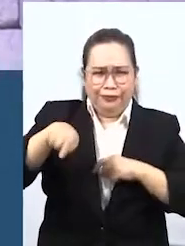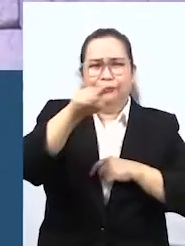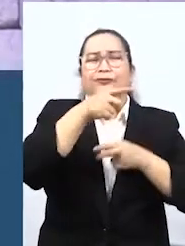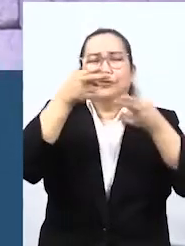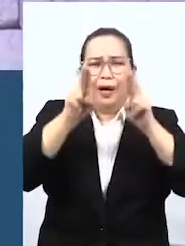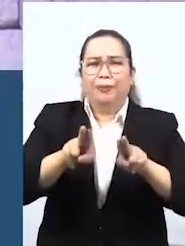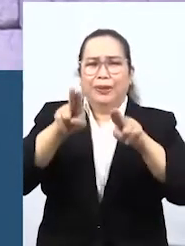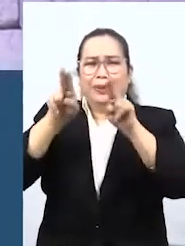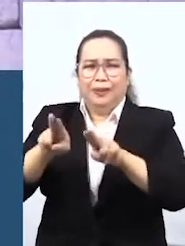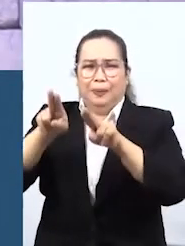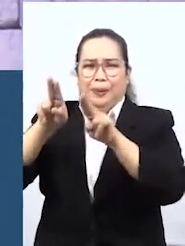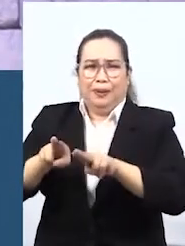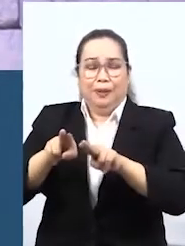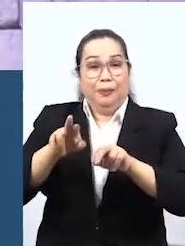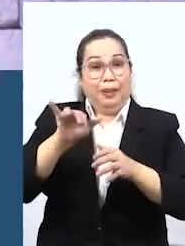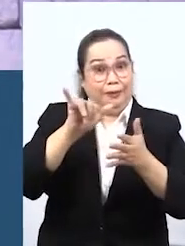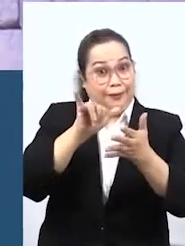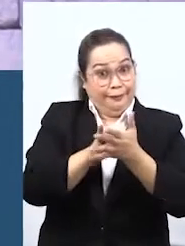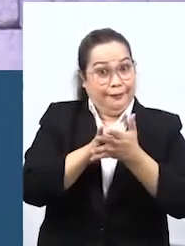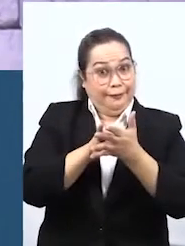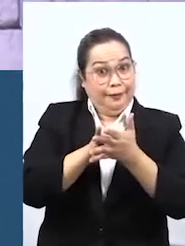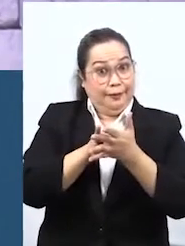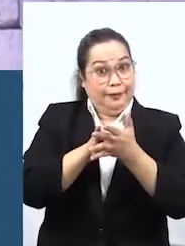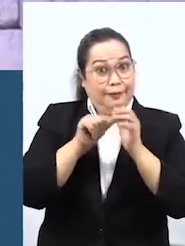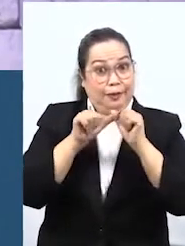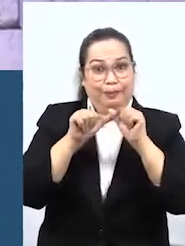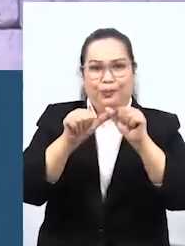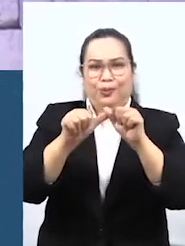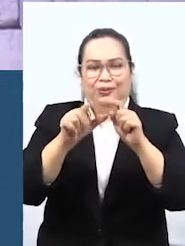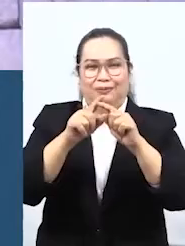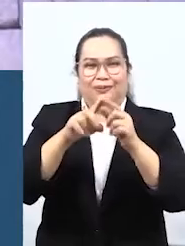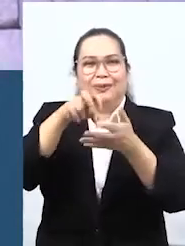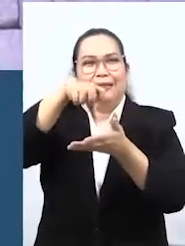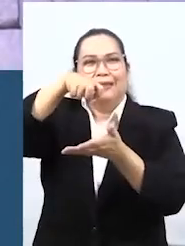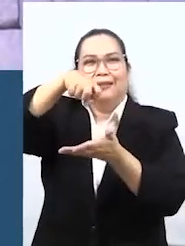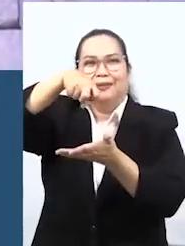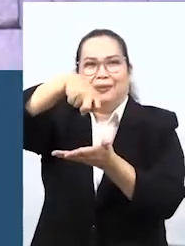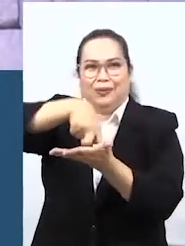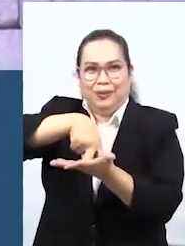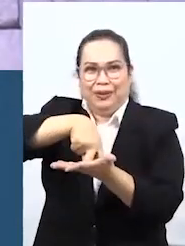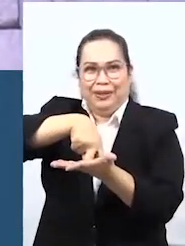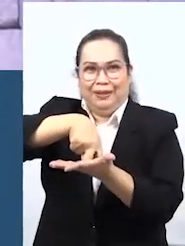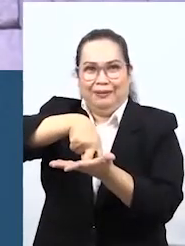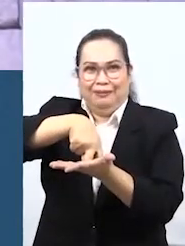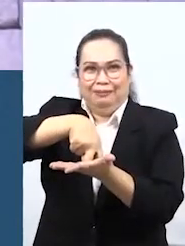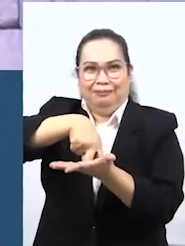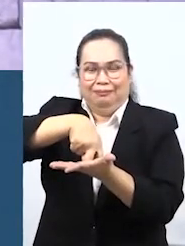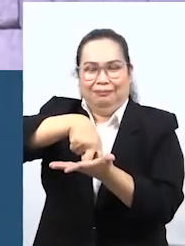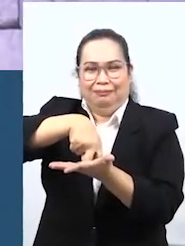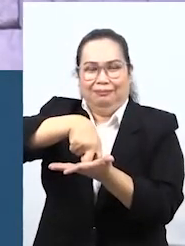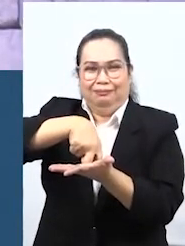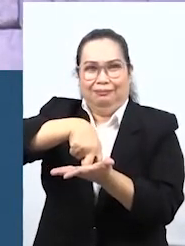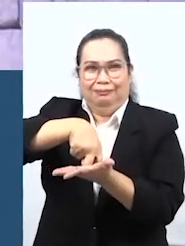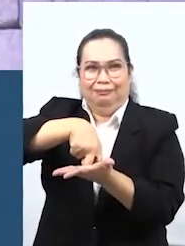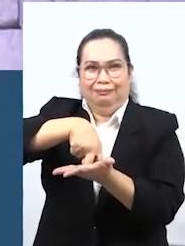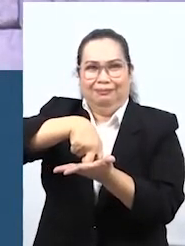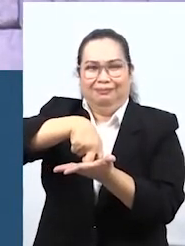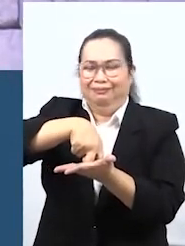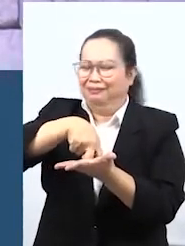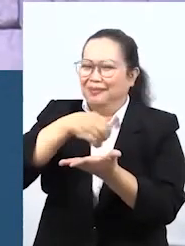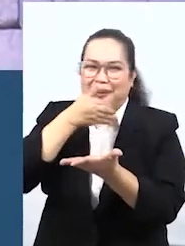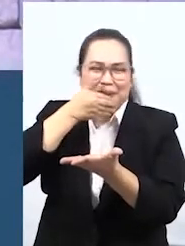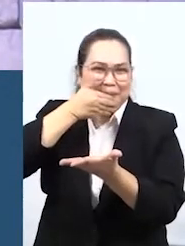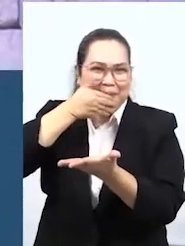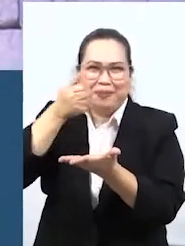judges but that pushes us to be on our knees and that's the best